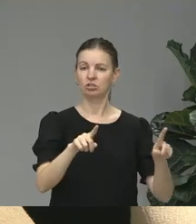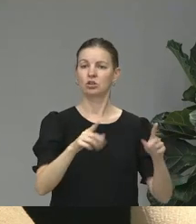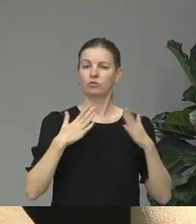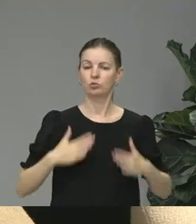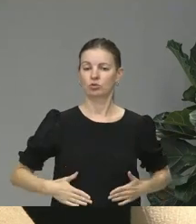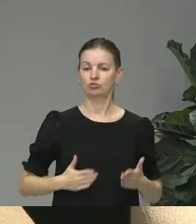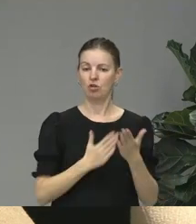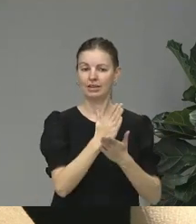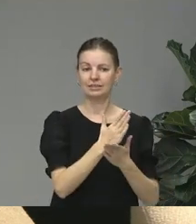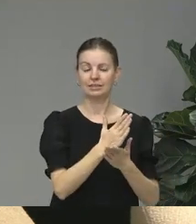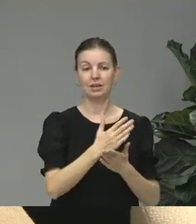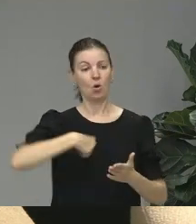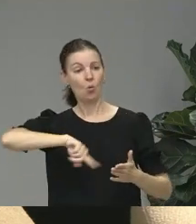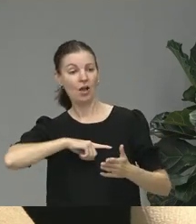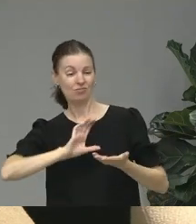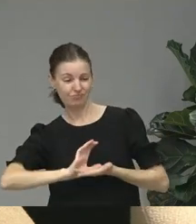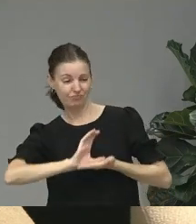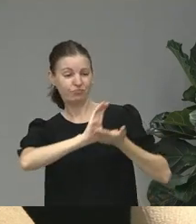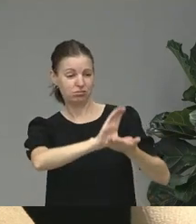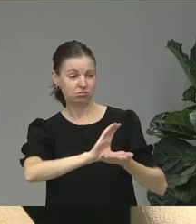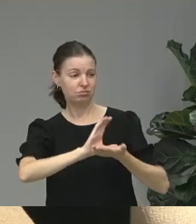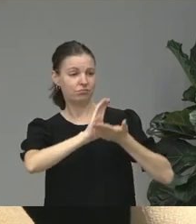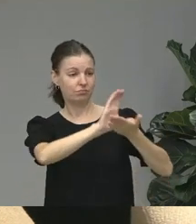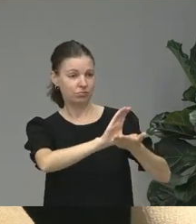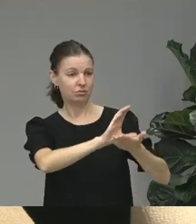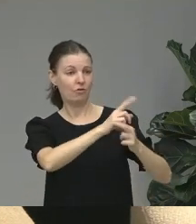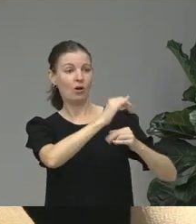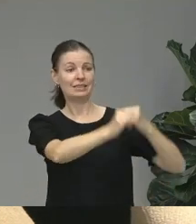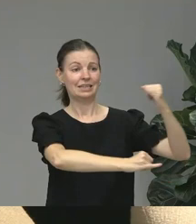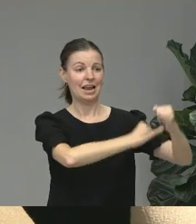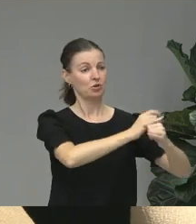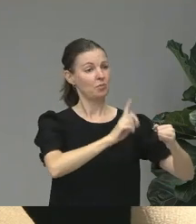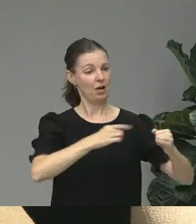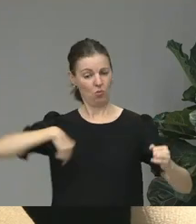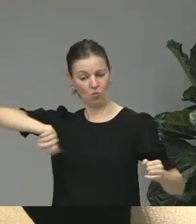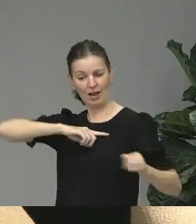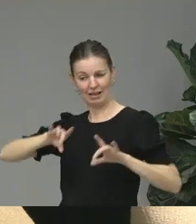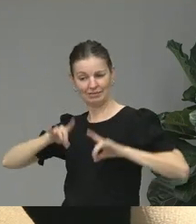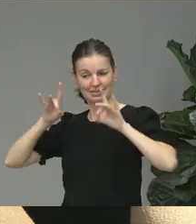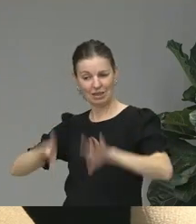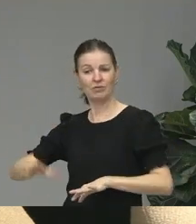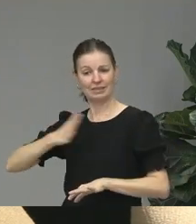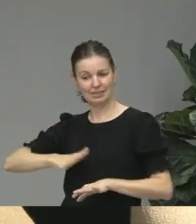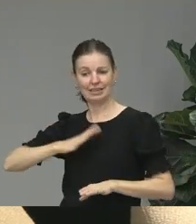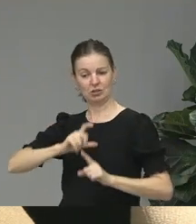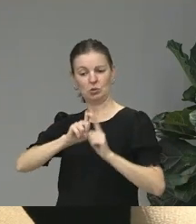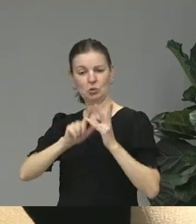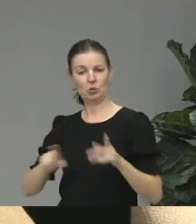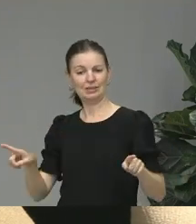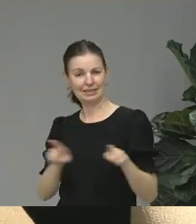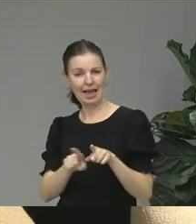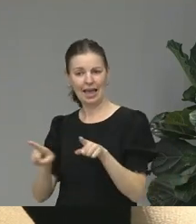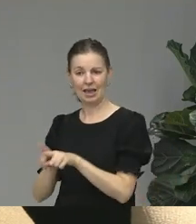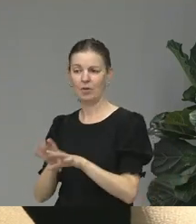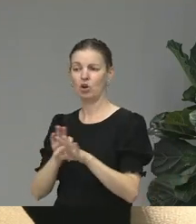We put money into this internationally, and it's time for us to walk the talk here and not